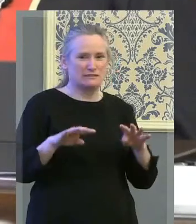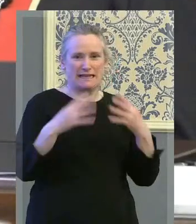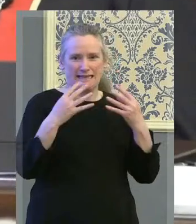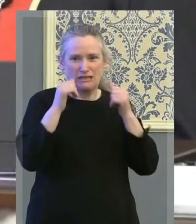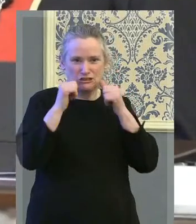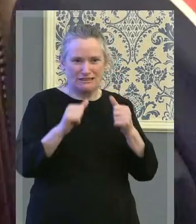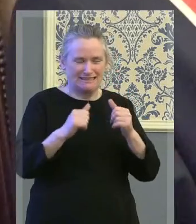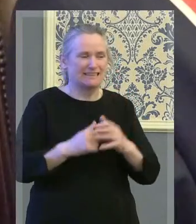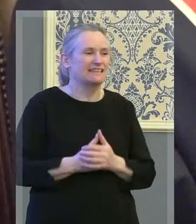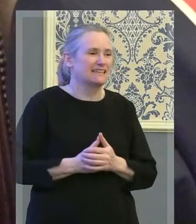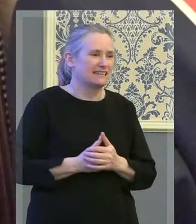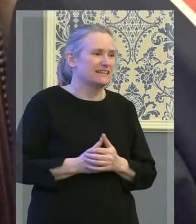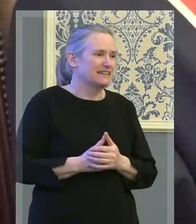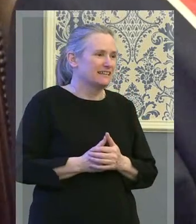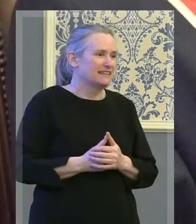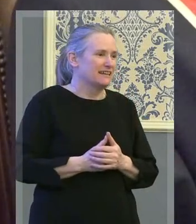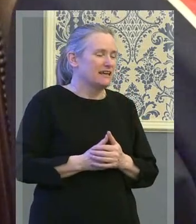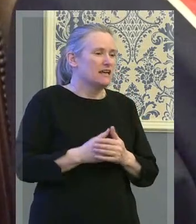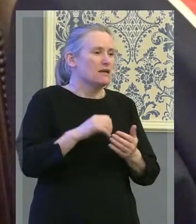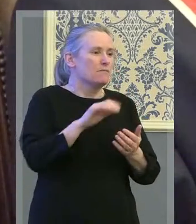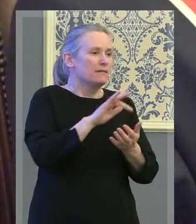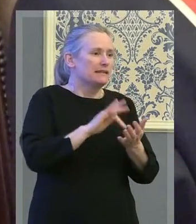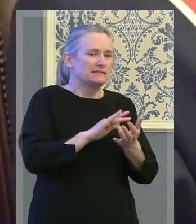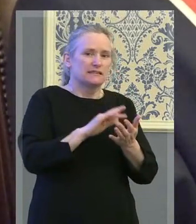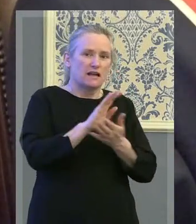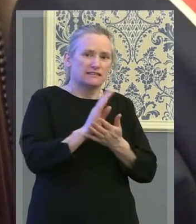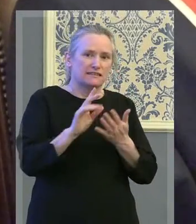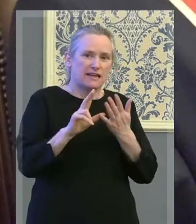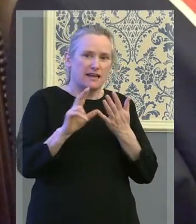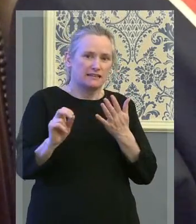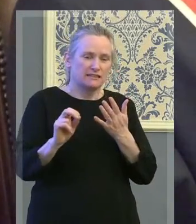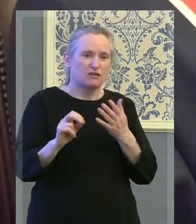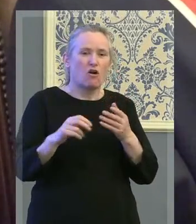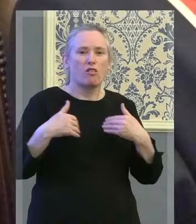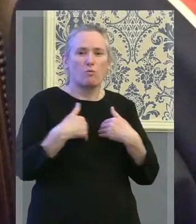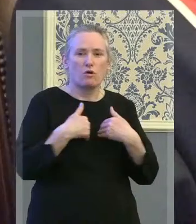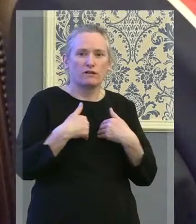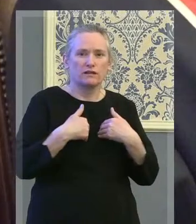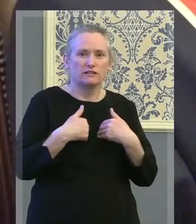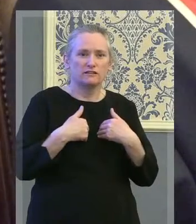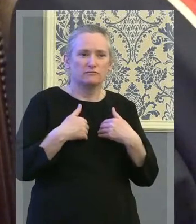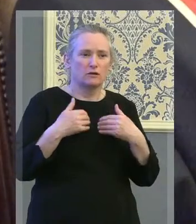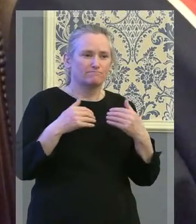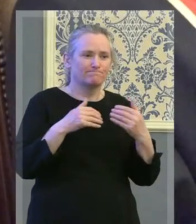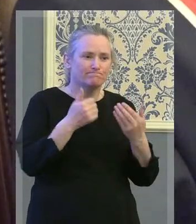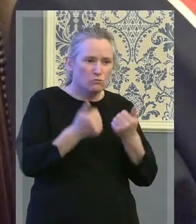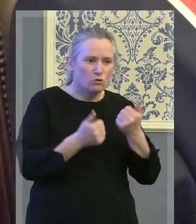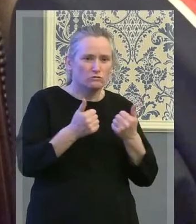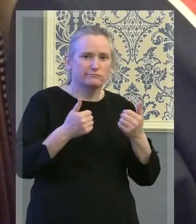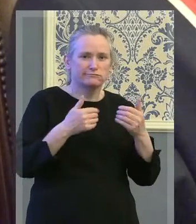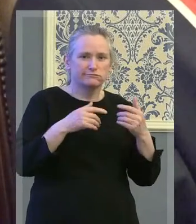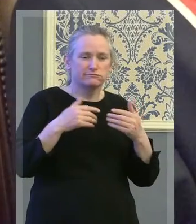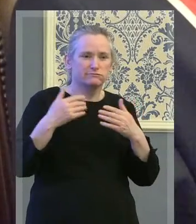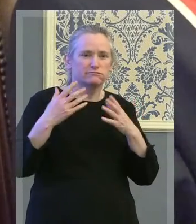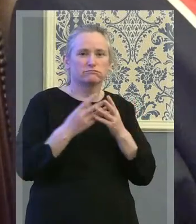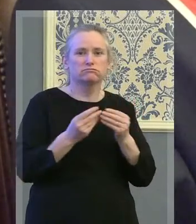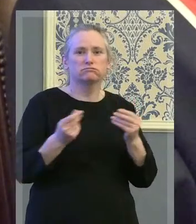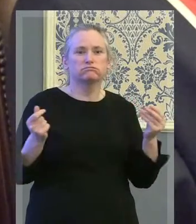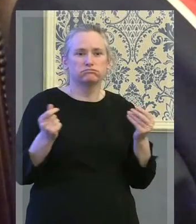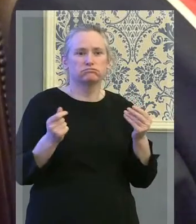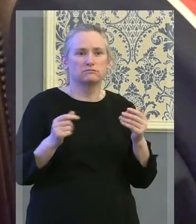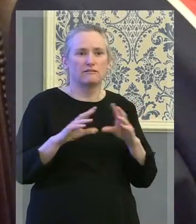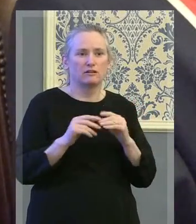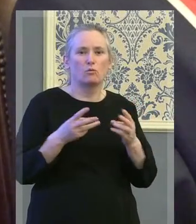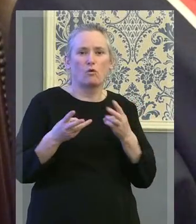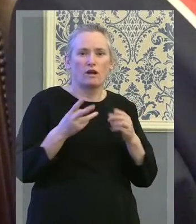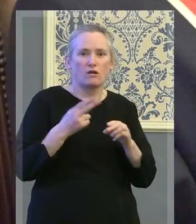So by the mid-80s, after all that had happened, moving back to England, I was able to start working out the